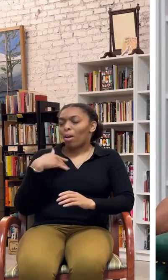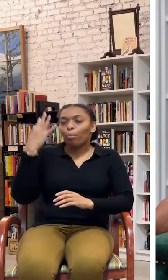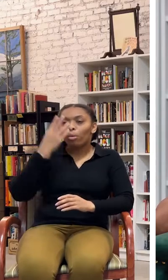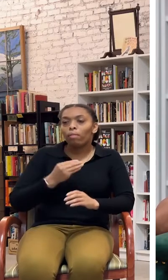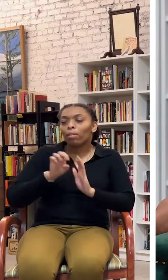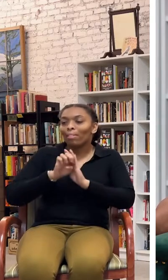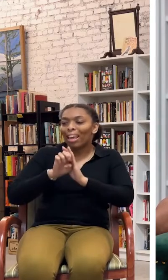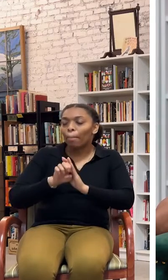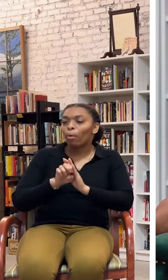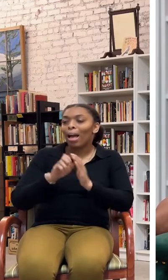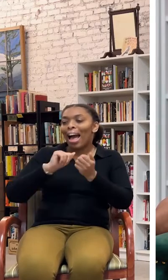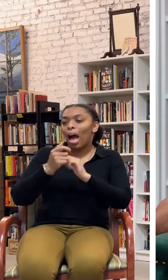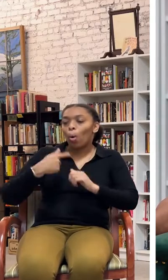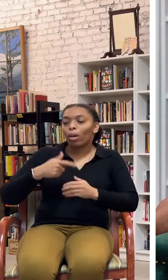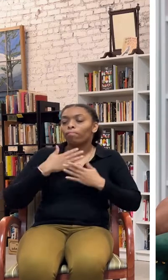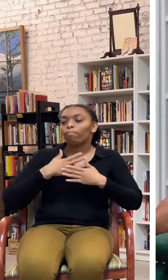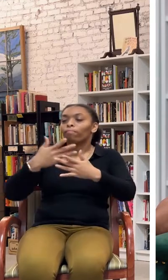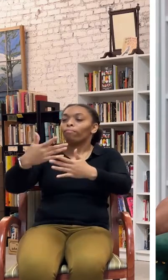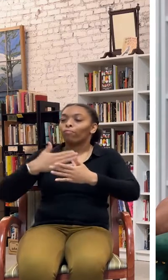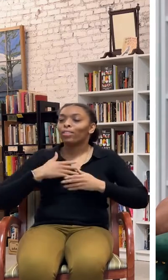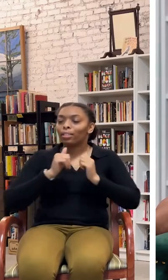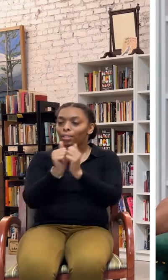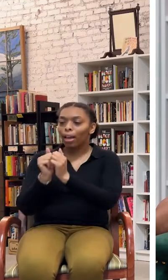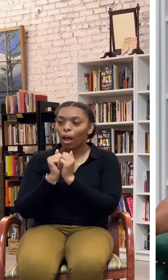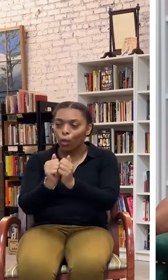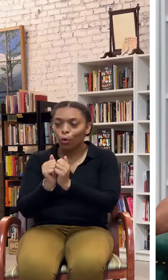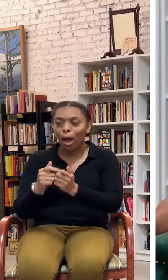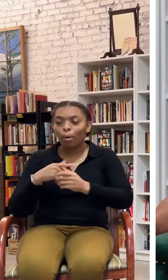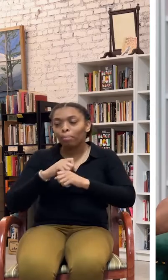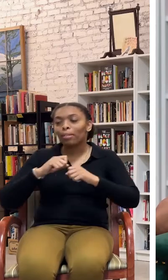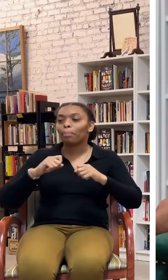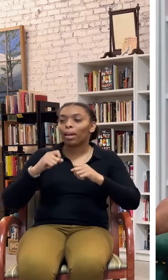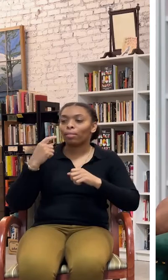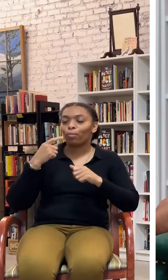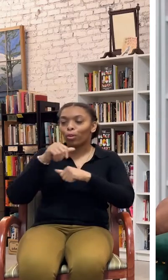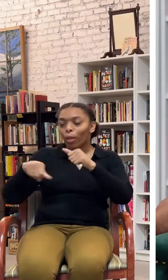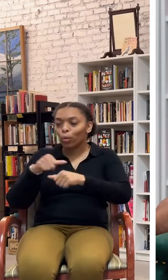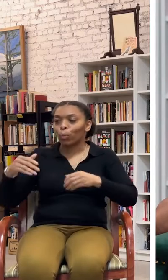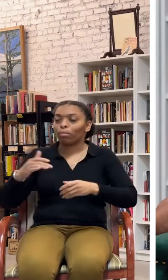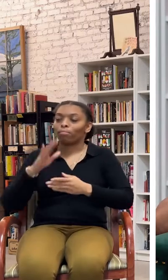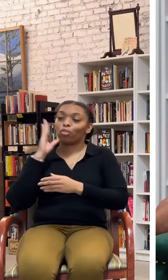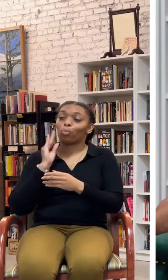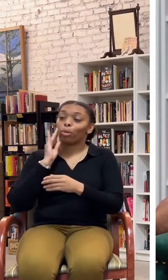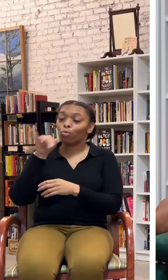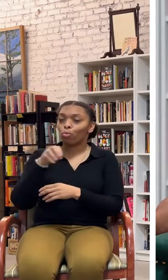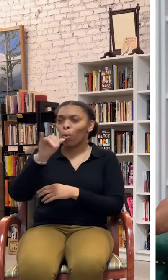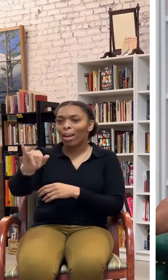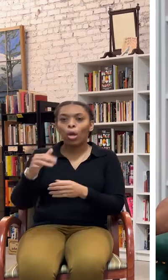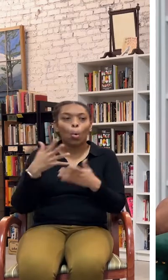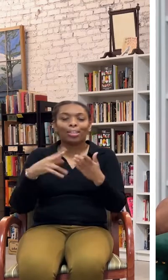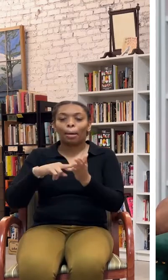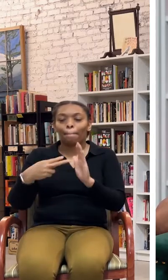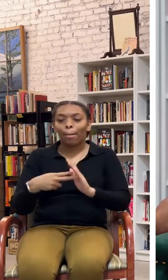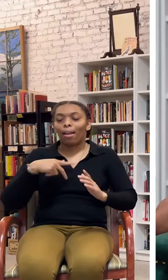of how we breathe together and how we all make space for one another to experience joy, and what it means when I take a breath and